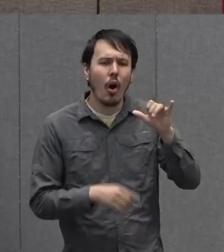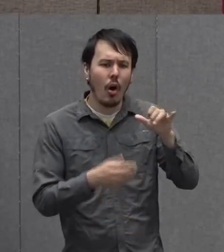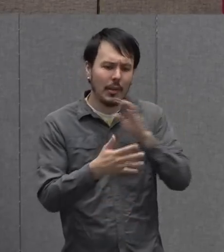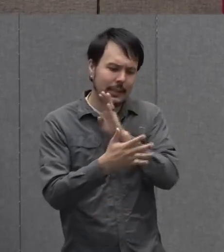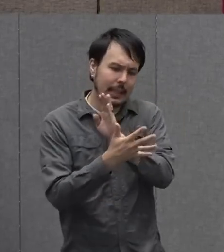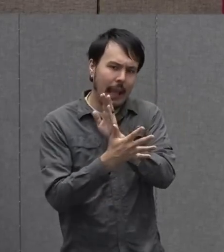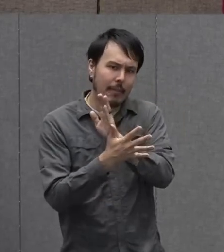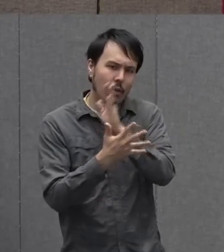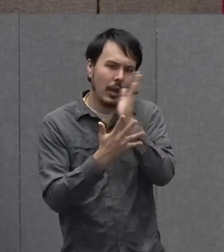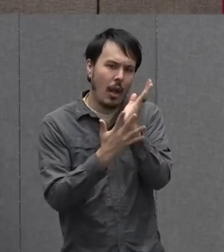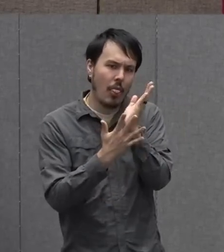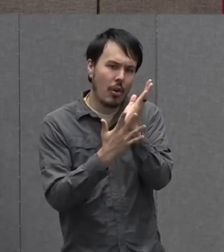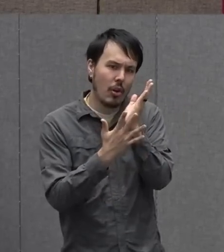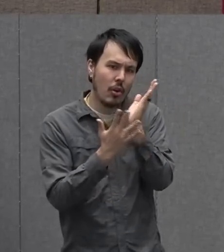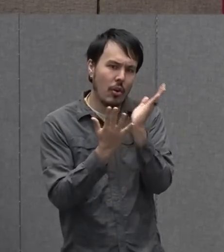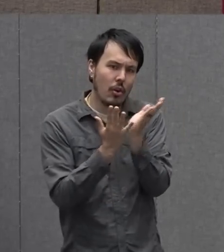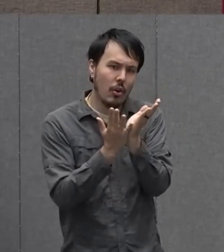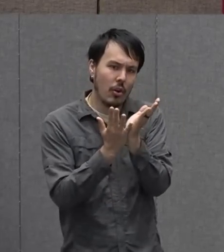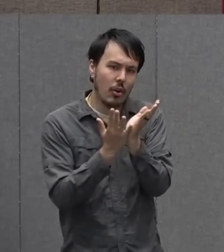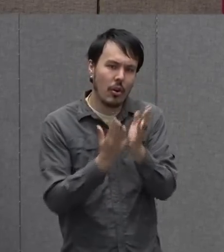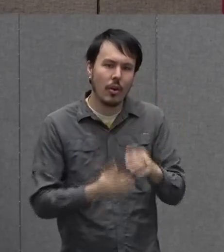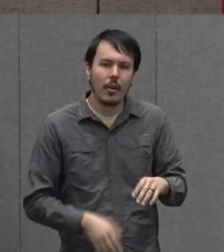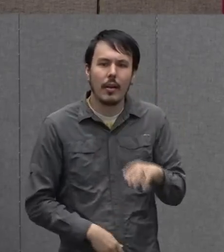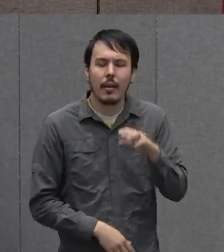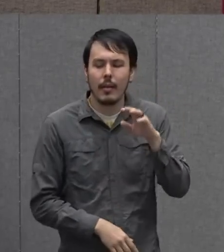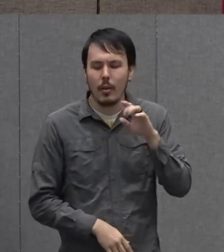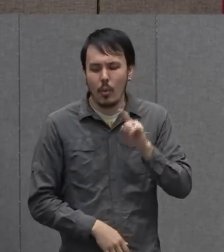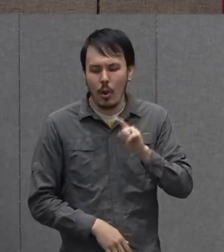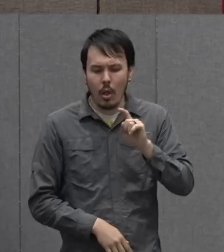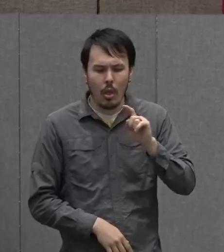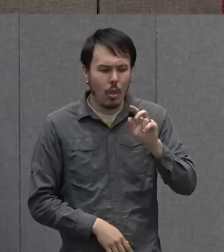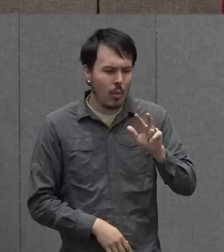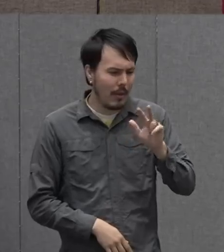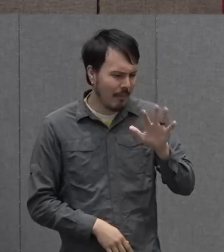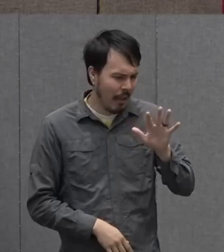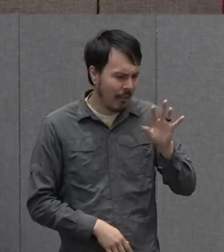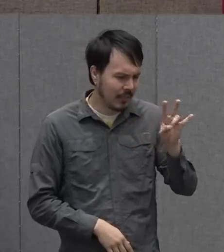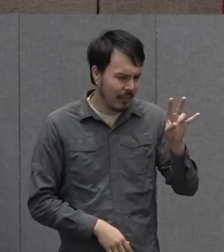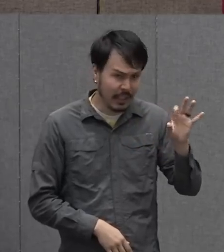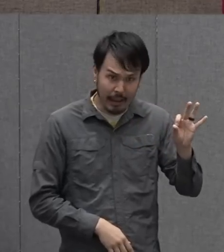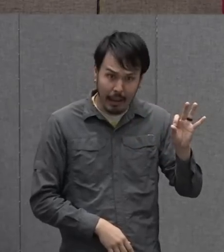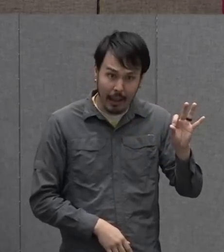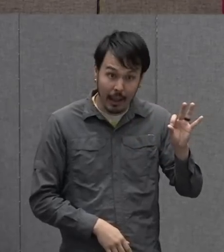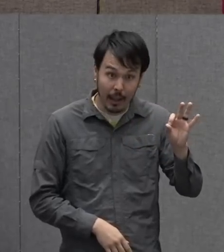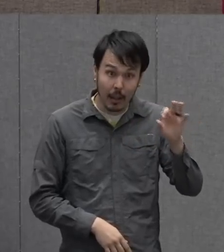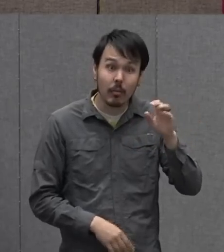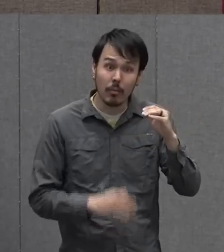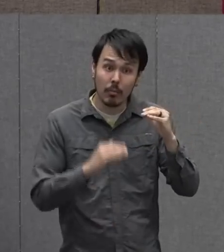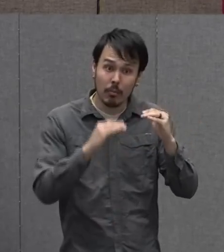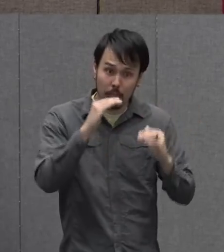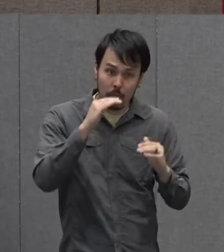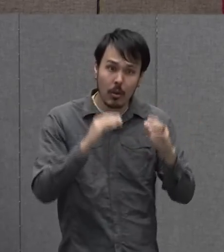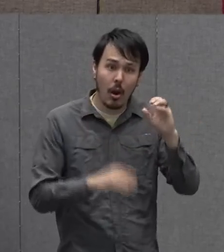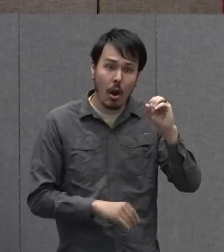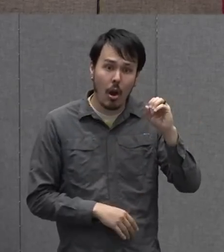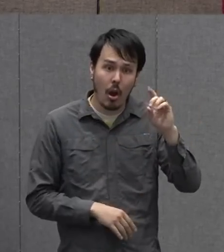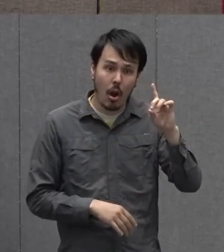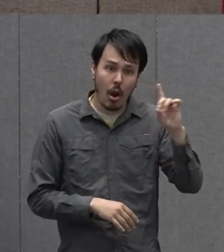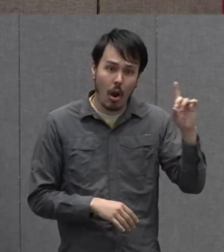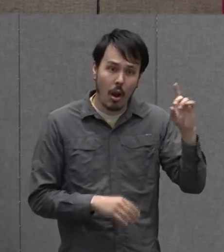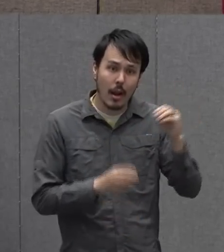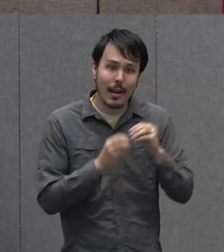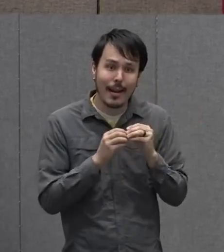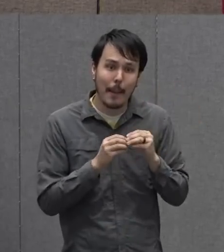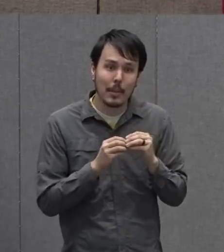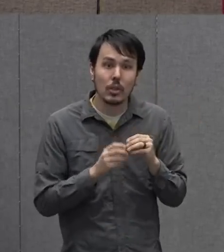3, 5, 7, 9. These are all odd numbers. And then it keeps